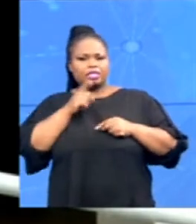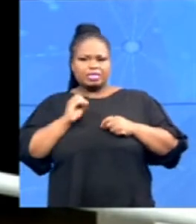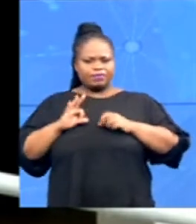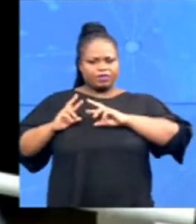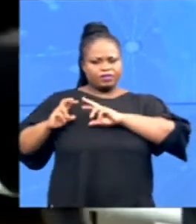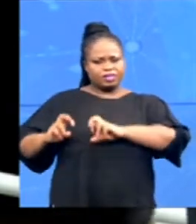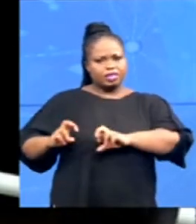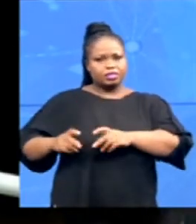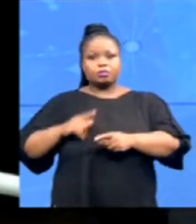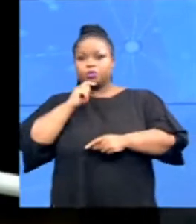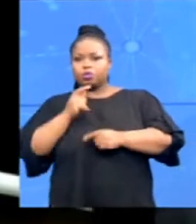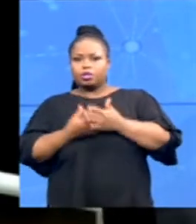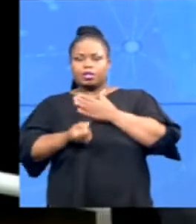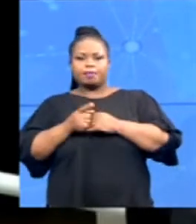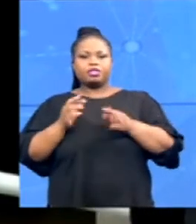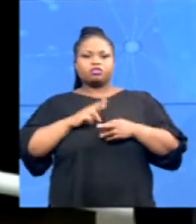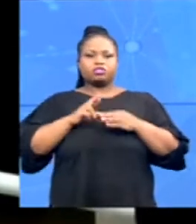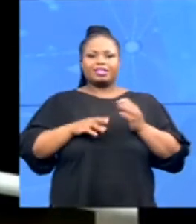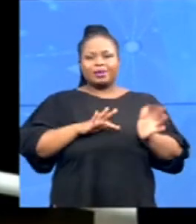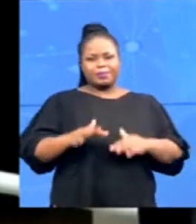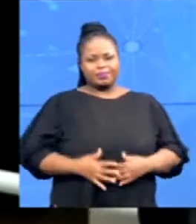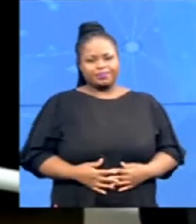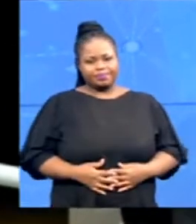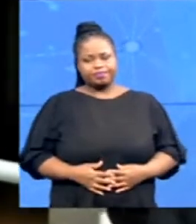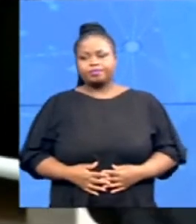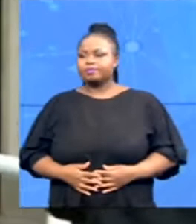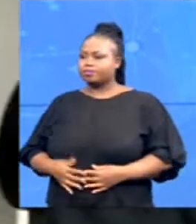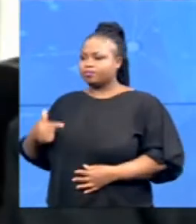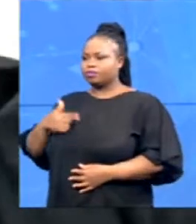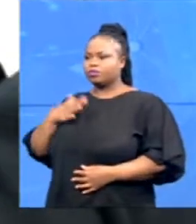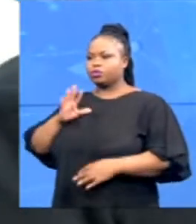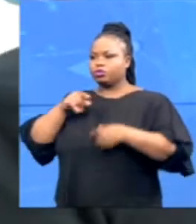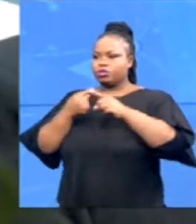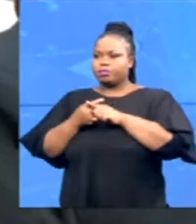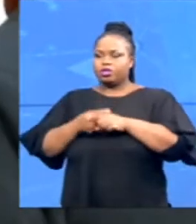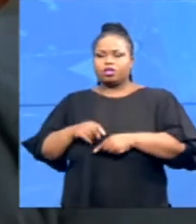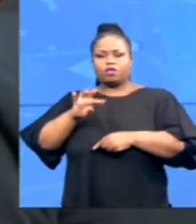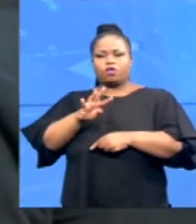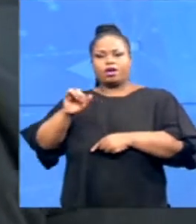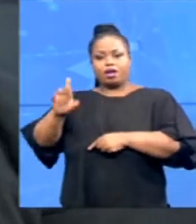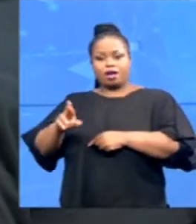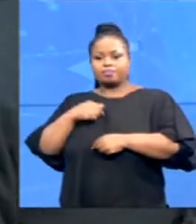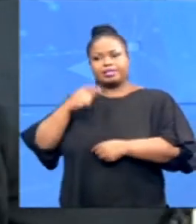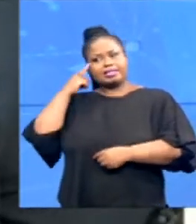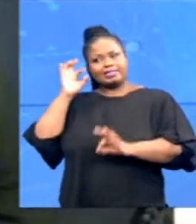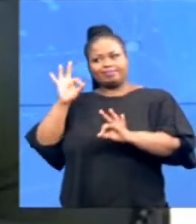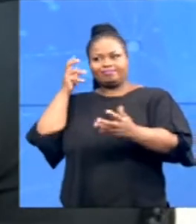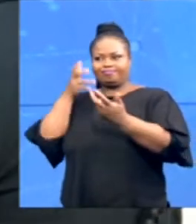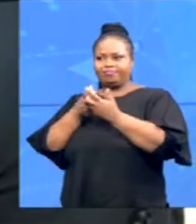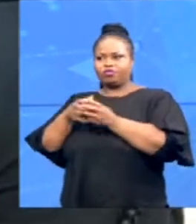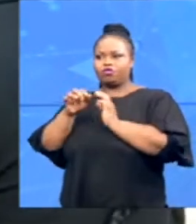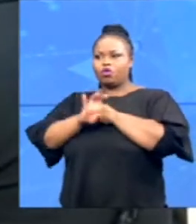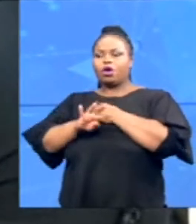and so forth. Now, we always talk about the 4th Industrial Revolution. I think this is definitely a step towards that. Just going forward now, we're going to see a